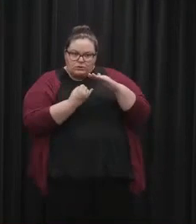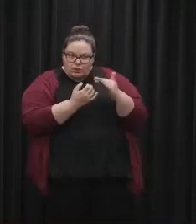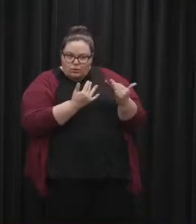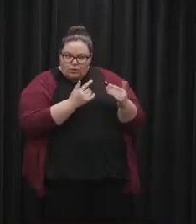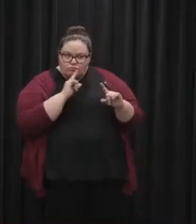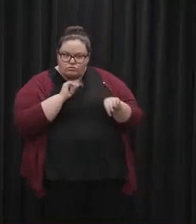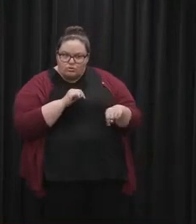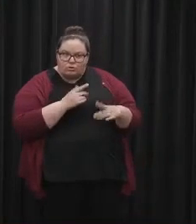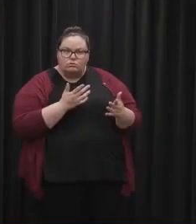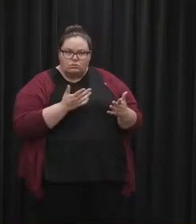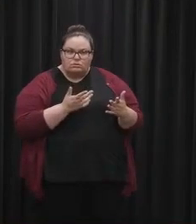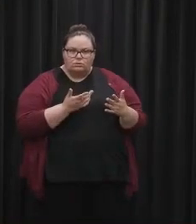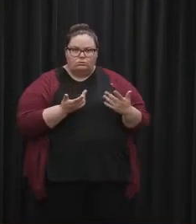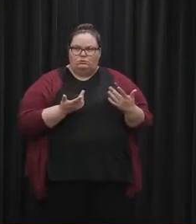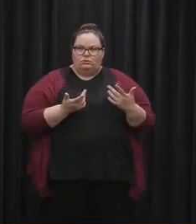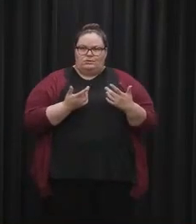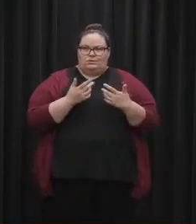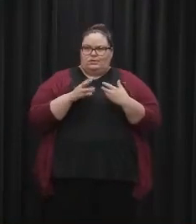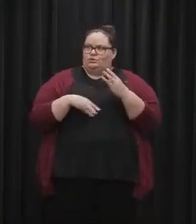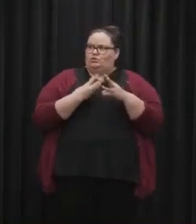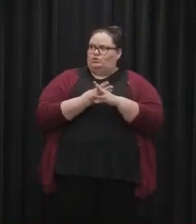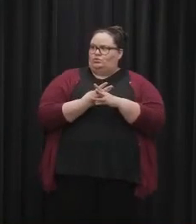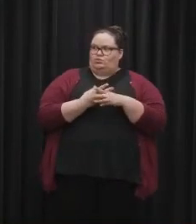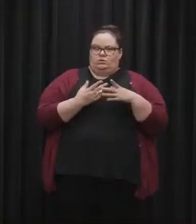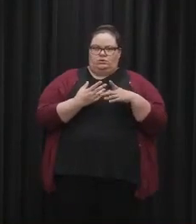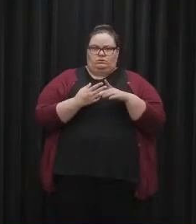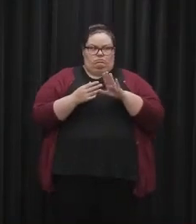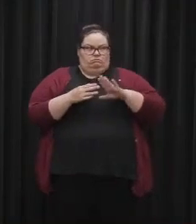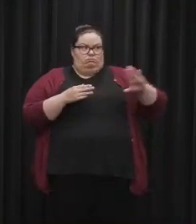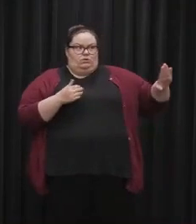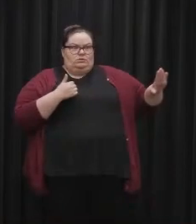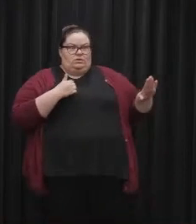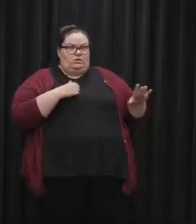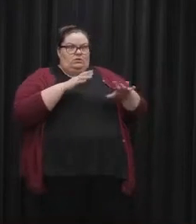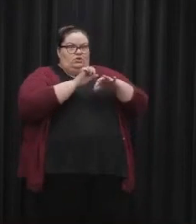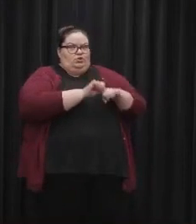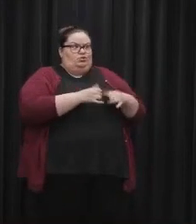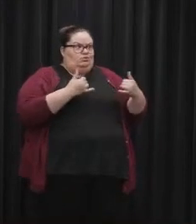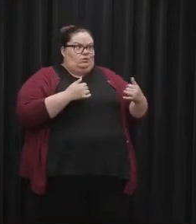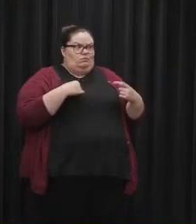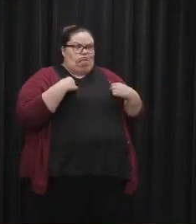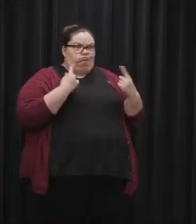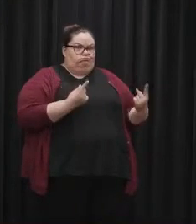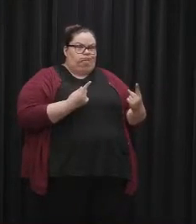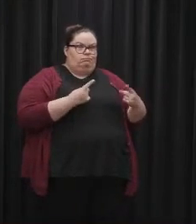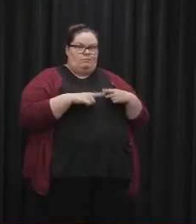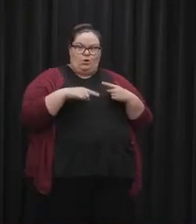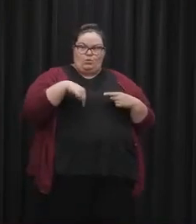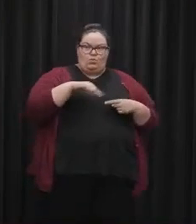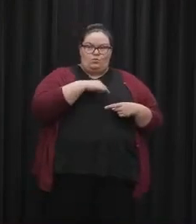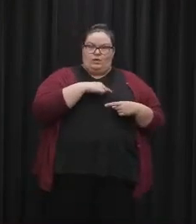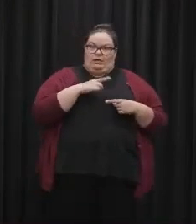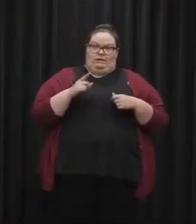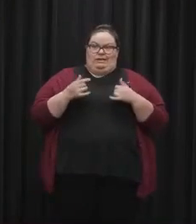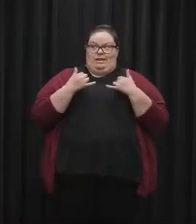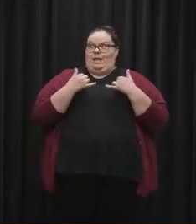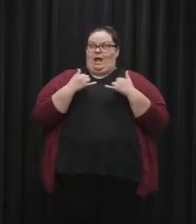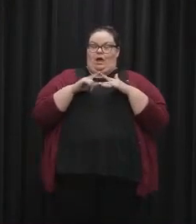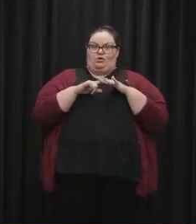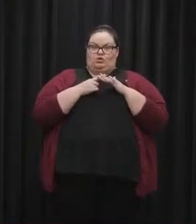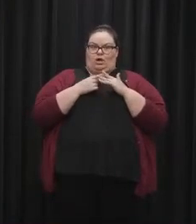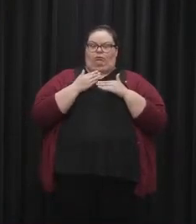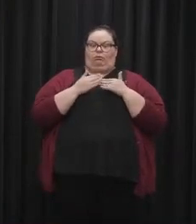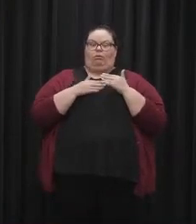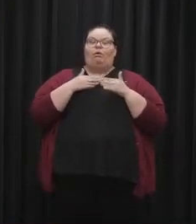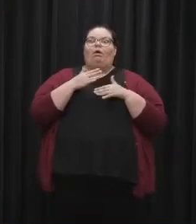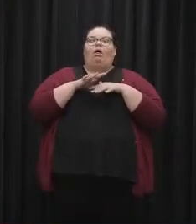for test results. This isn't a reality the rest of the world has unfortunately had to become very used to in the last number of months. And the fact that we're having to get a bit more used to